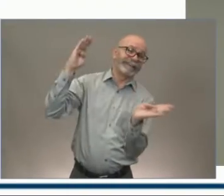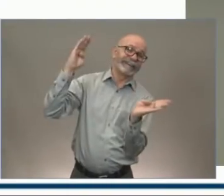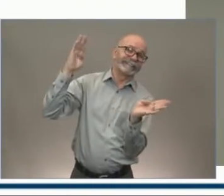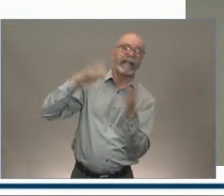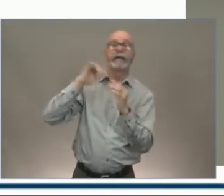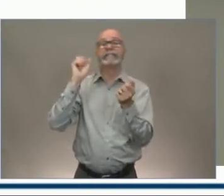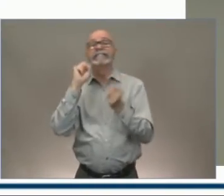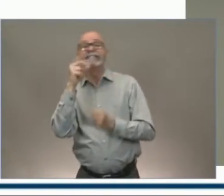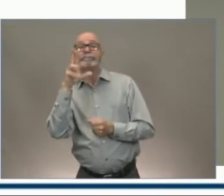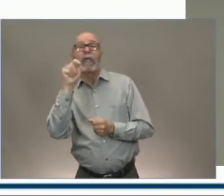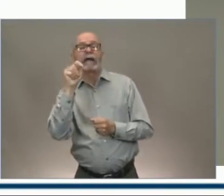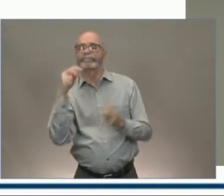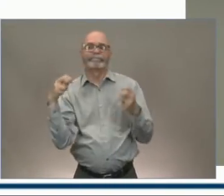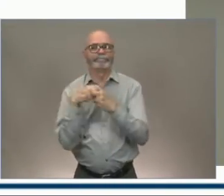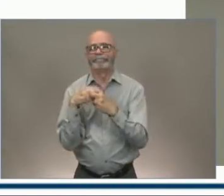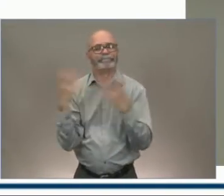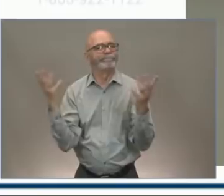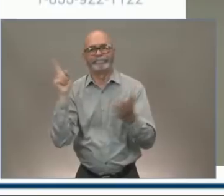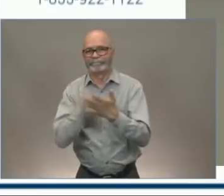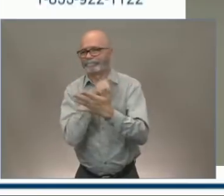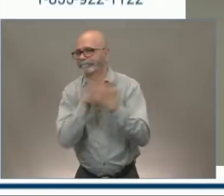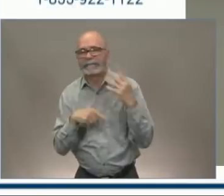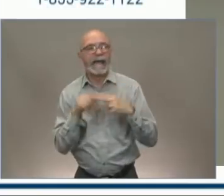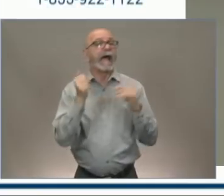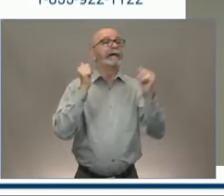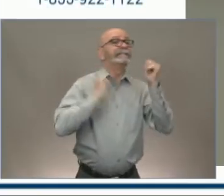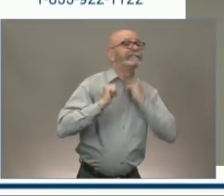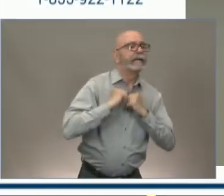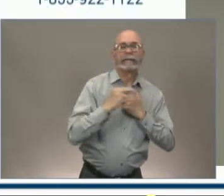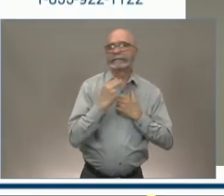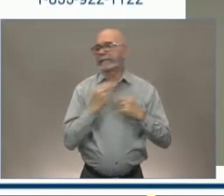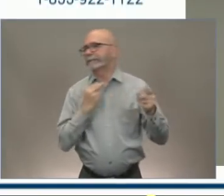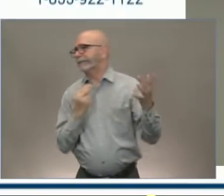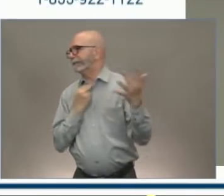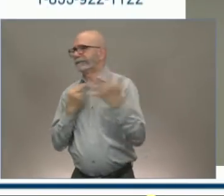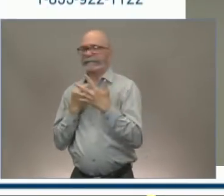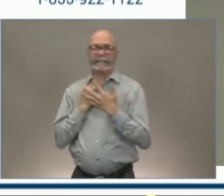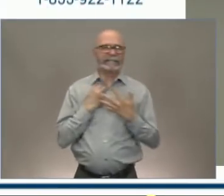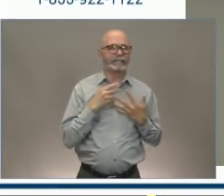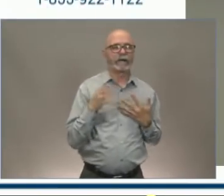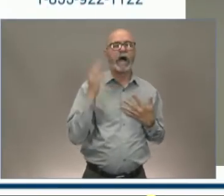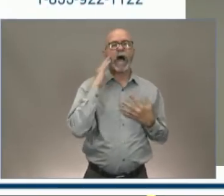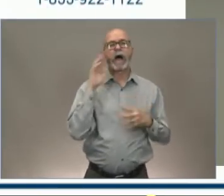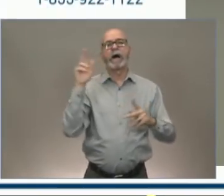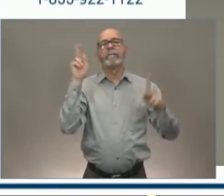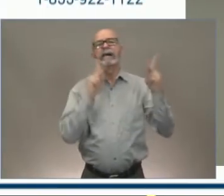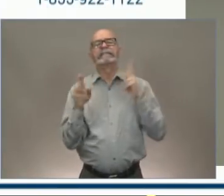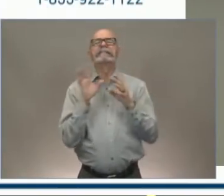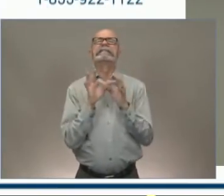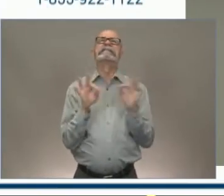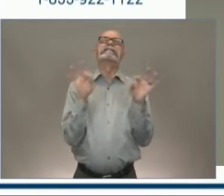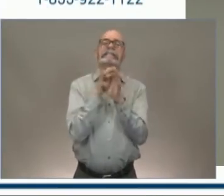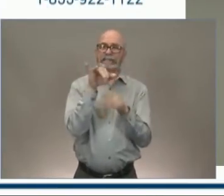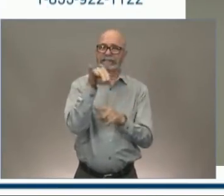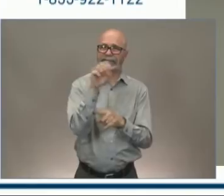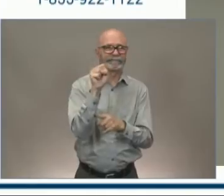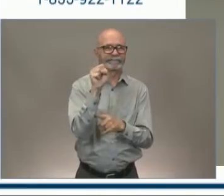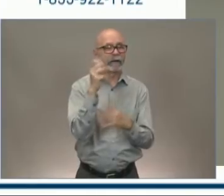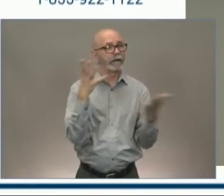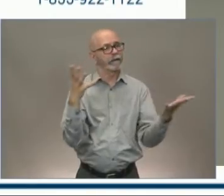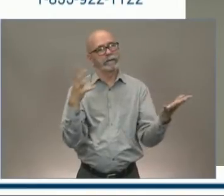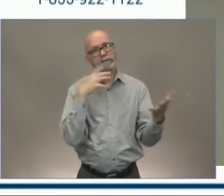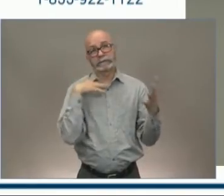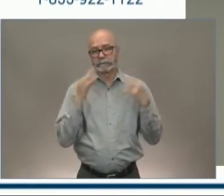theater activities. I'm fully aware of what that means to people, right? So it's not easy. But I'm also fully aware of what happens when